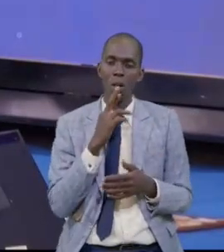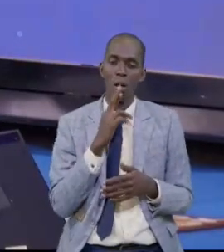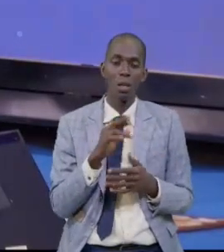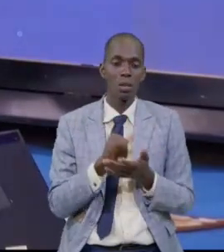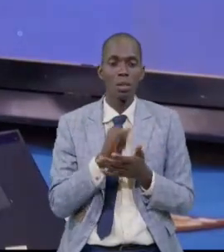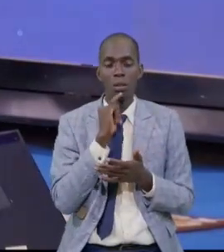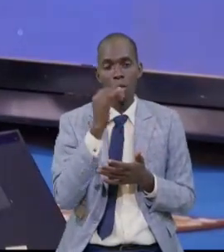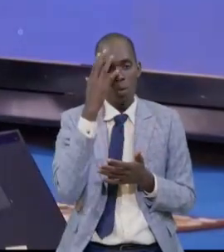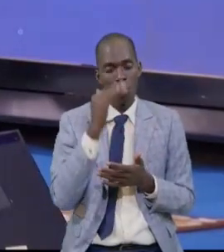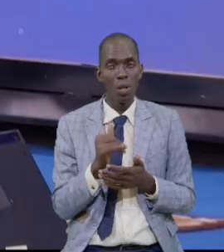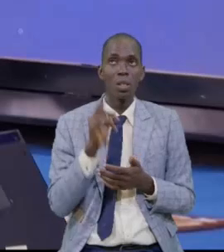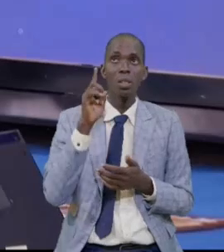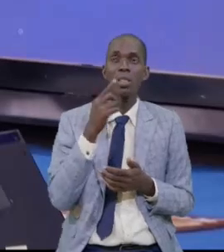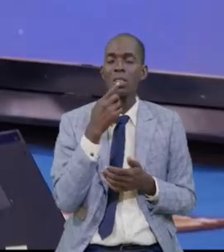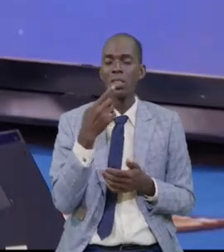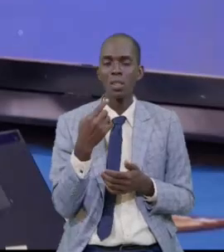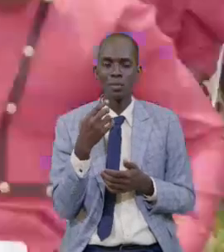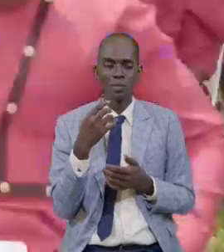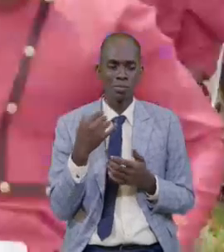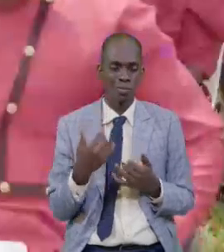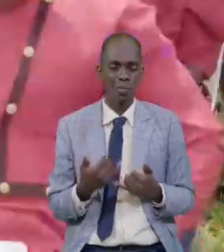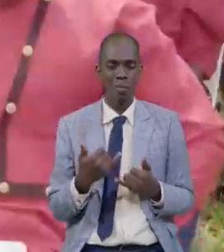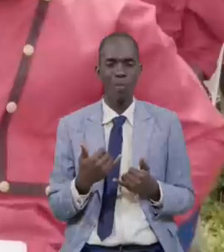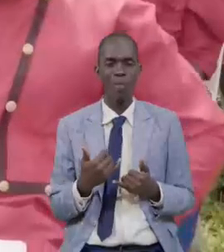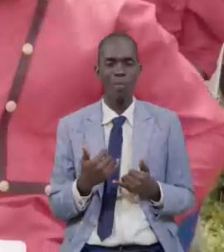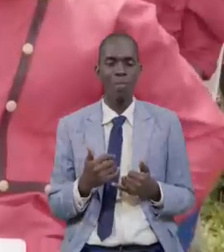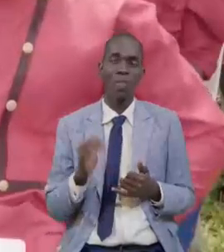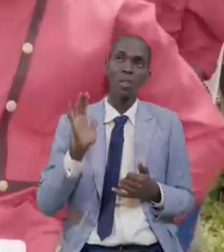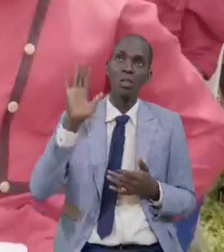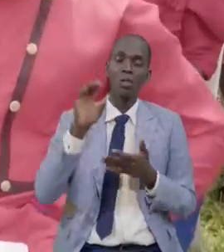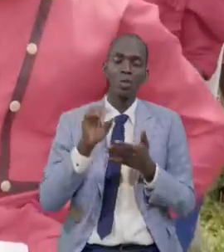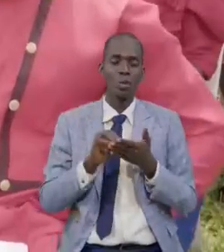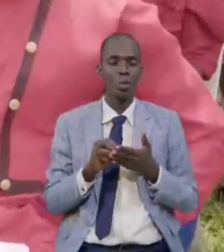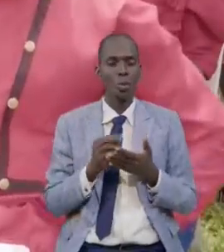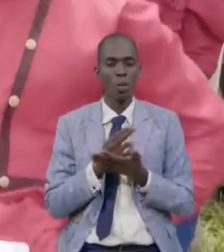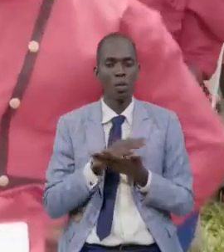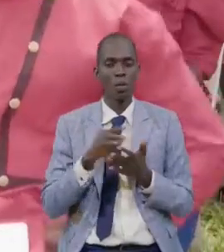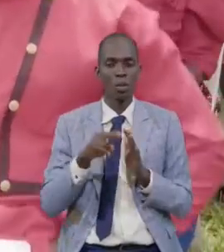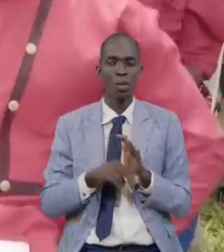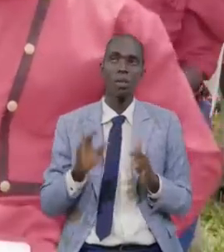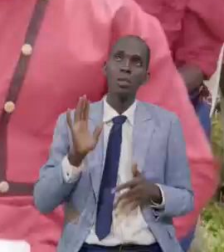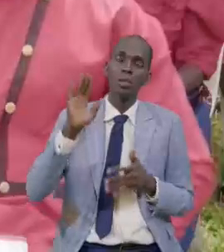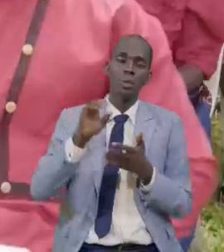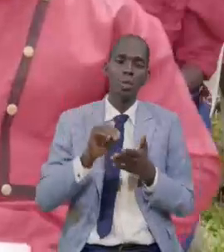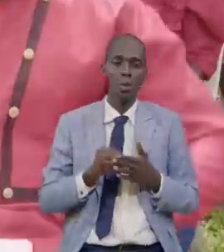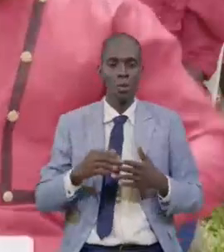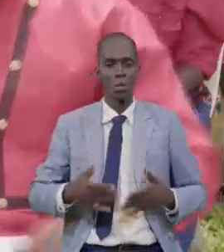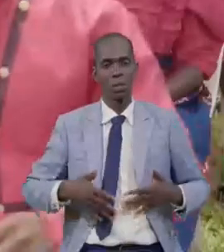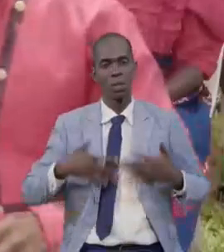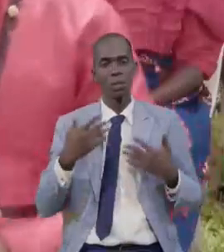us now his own godliness, his own lifestyle. Isaiah chapter 52 verse